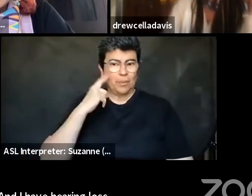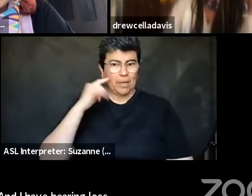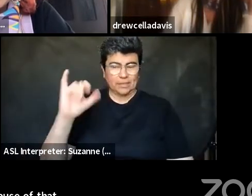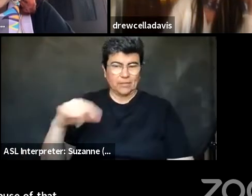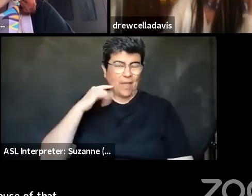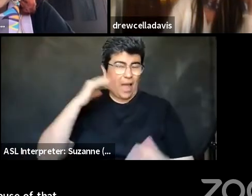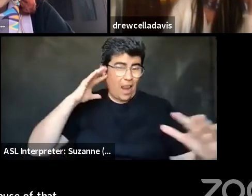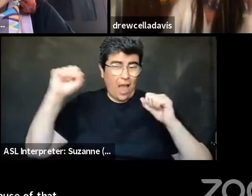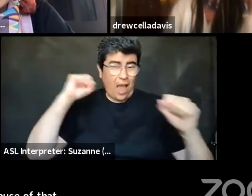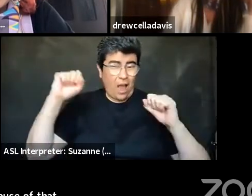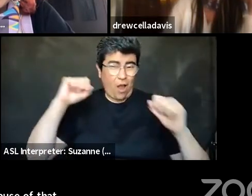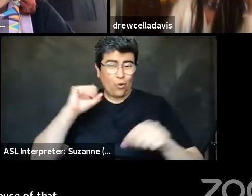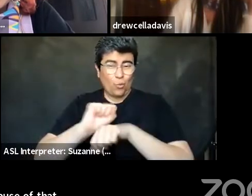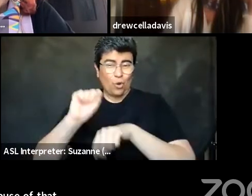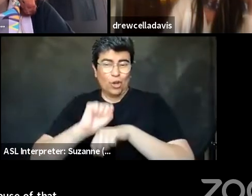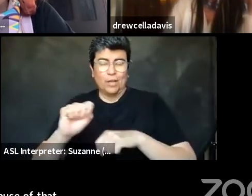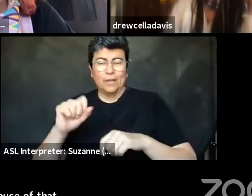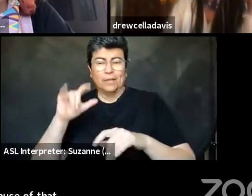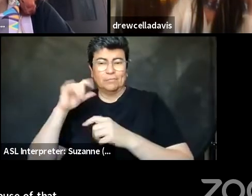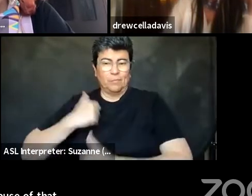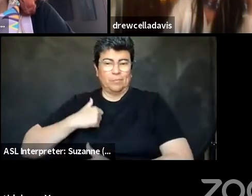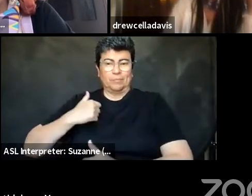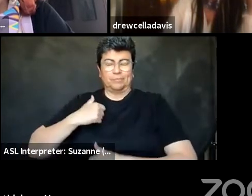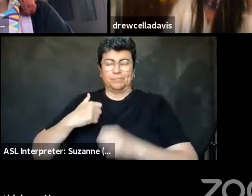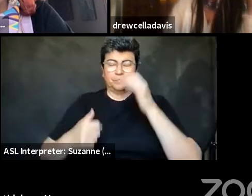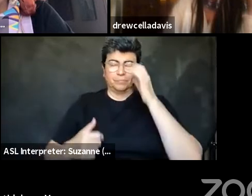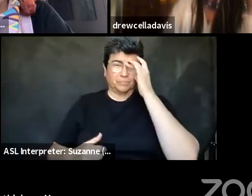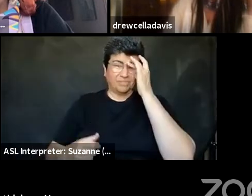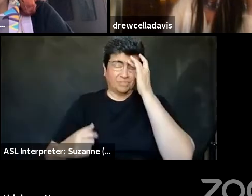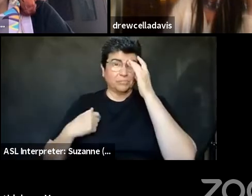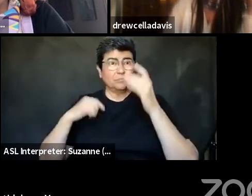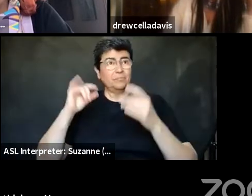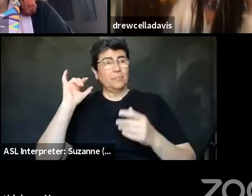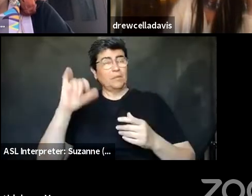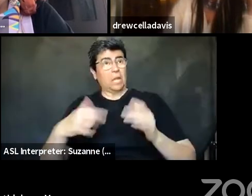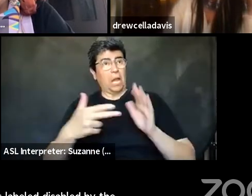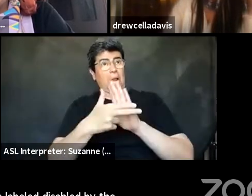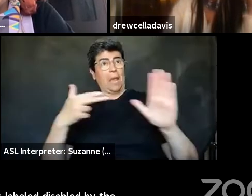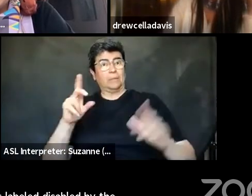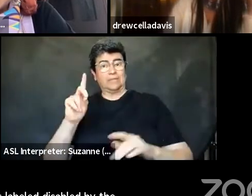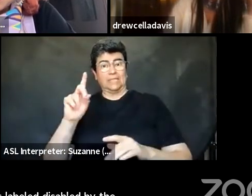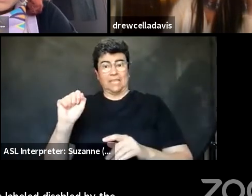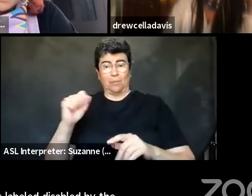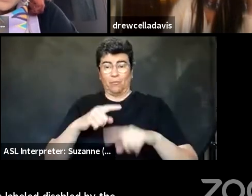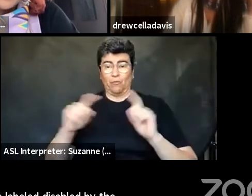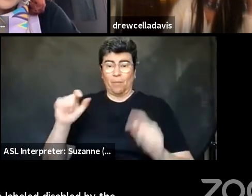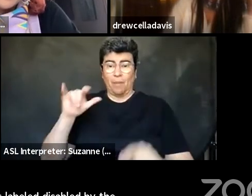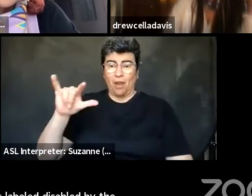But I didn't think, and was labeled disabled by the Air Force.